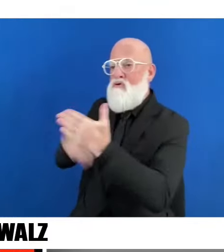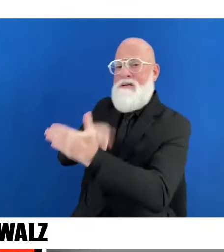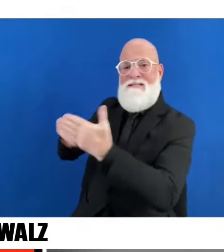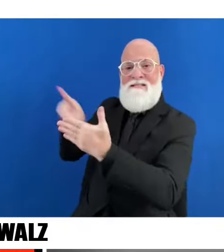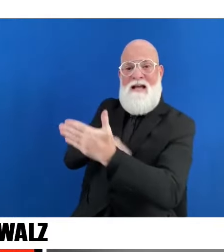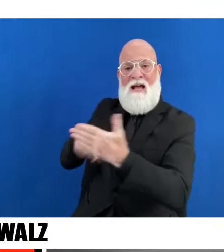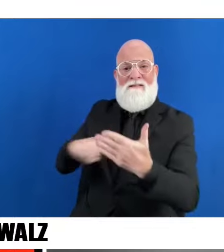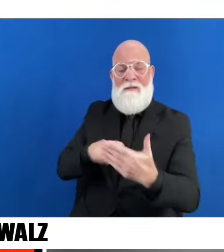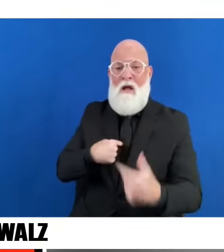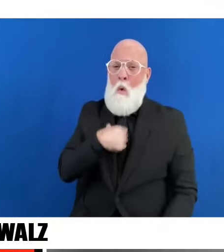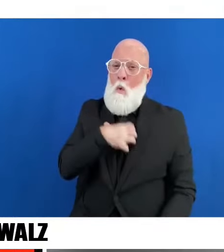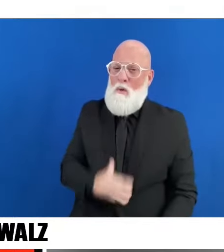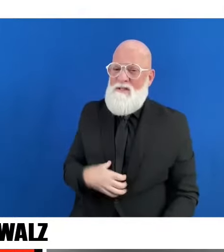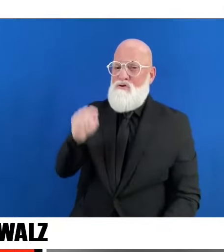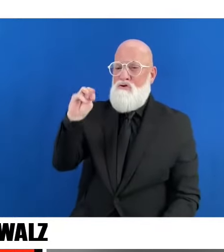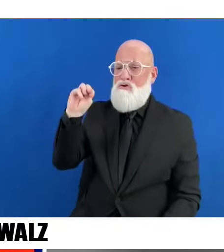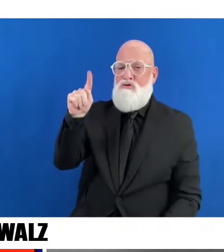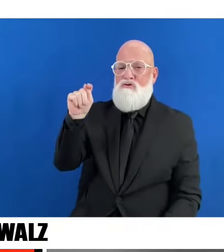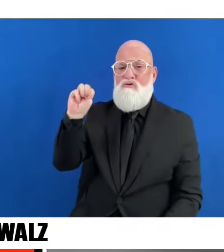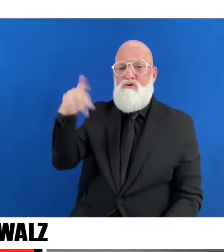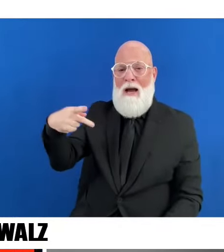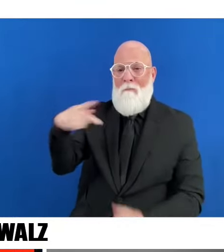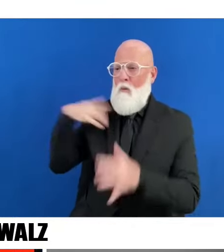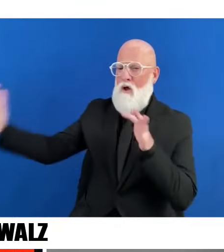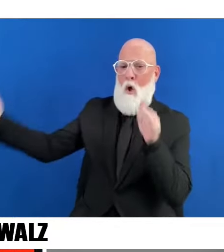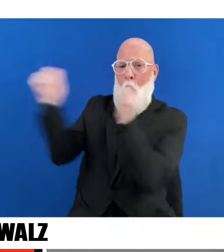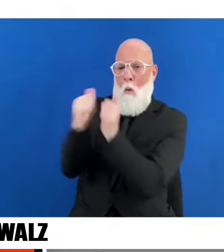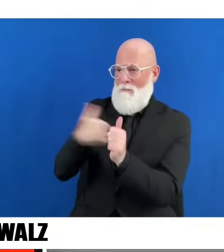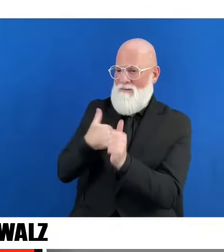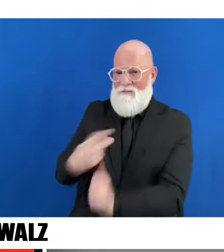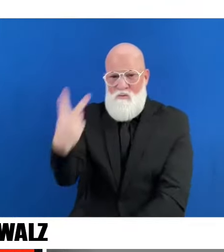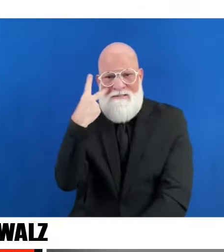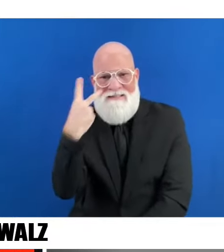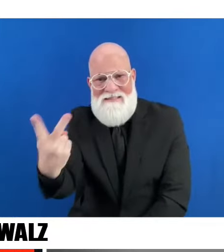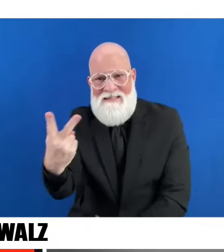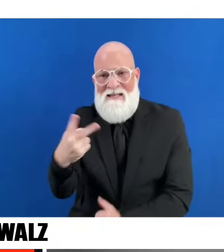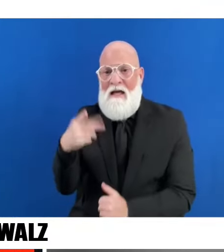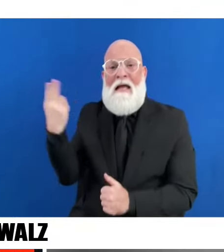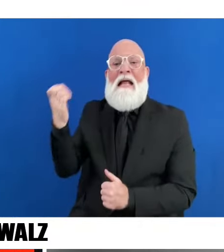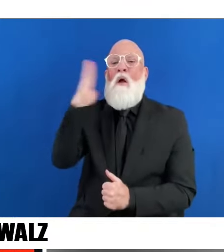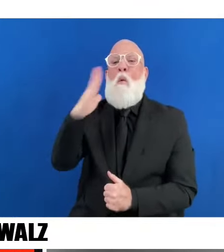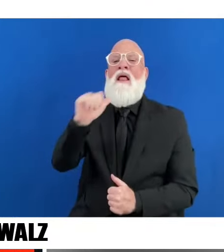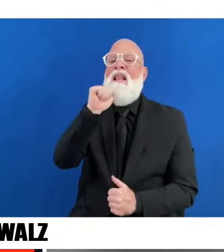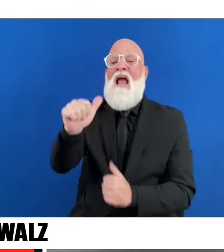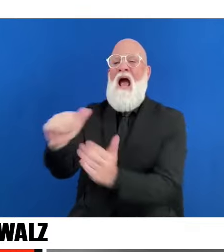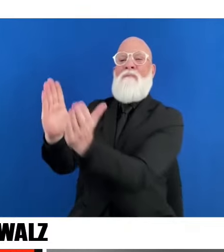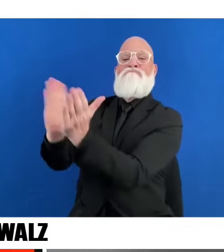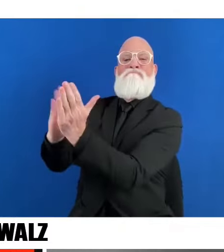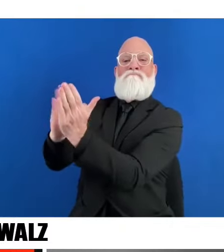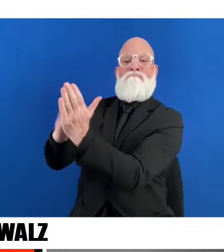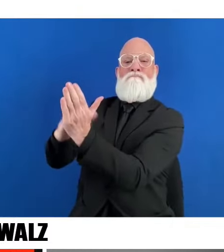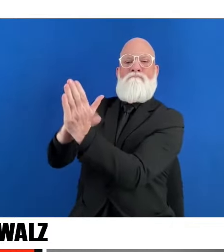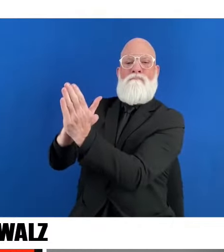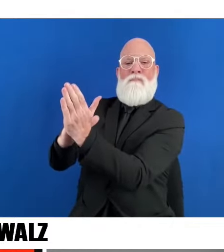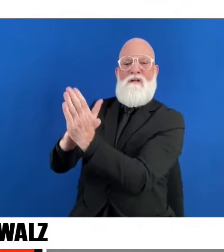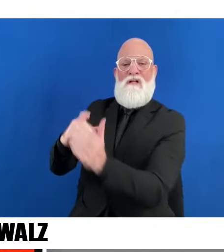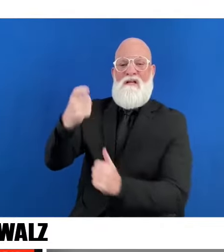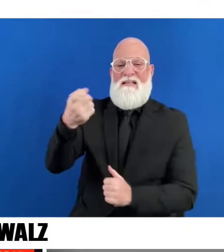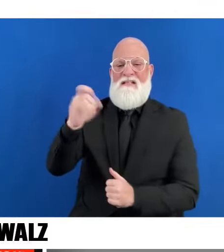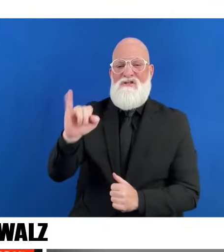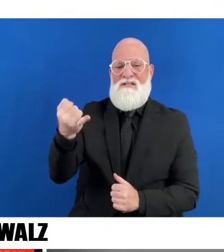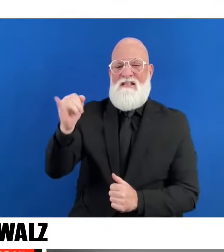I guarantee you he wouldn't be praising Xi Jinping about COVID, and I guarantee you he wouldn't start a trade war that he ends up